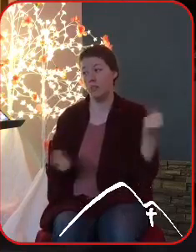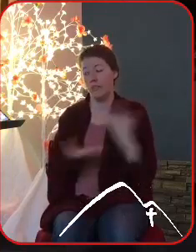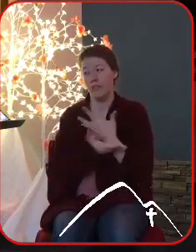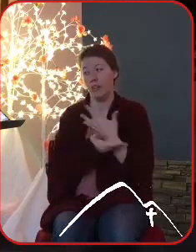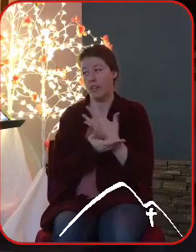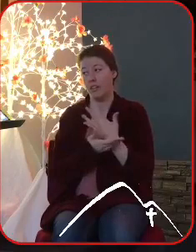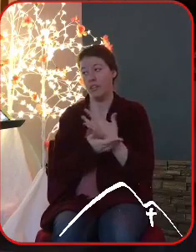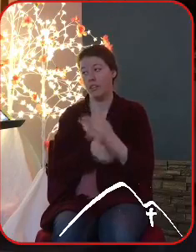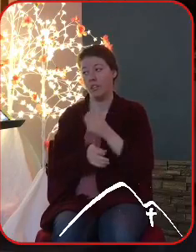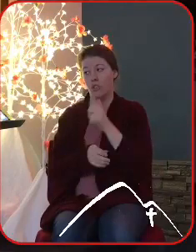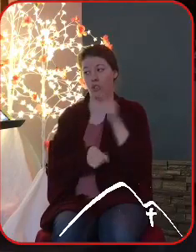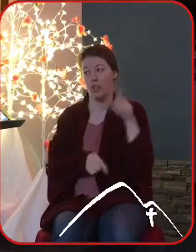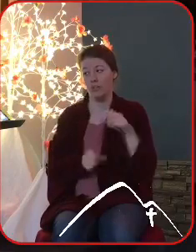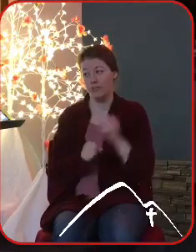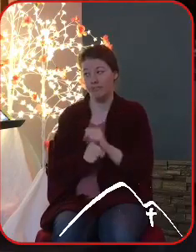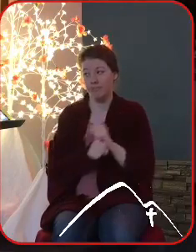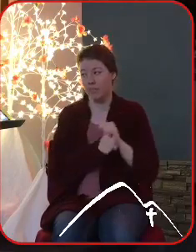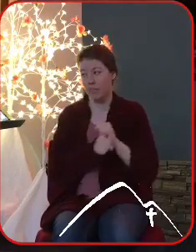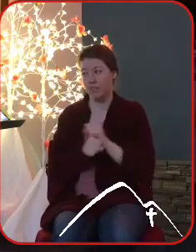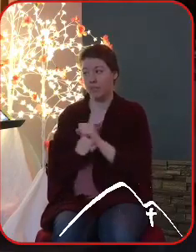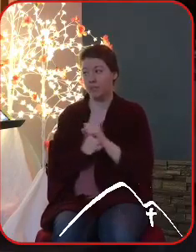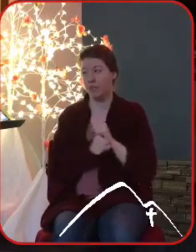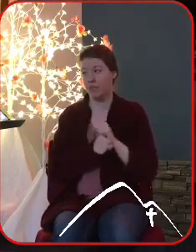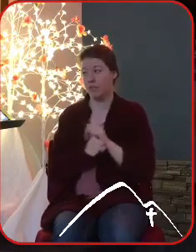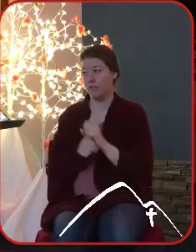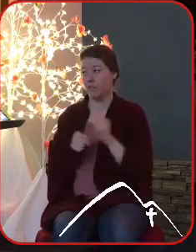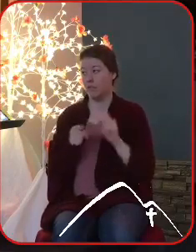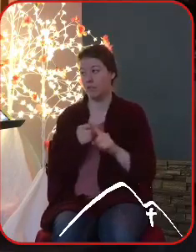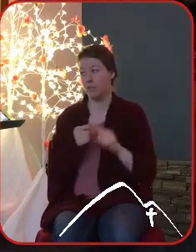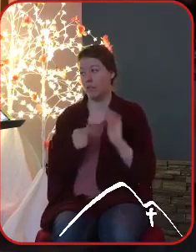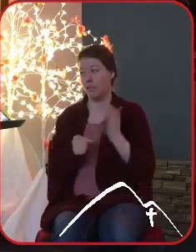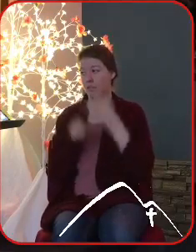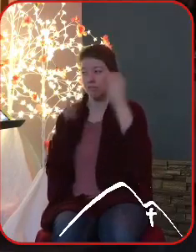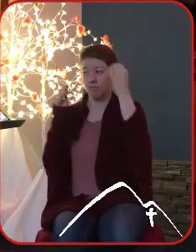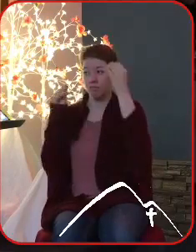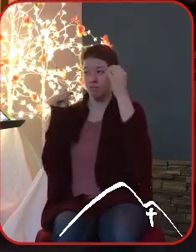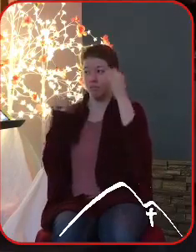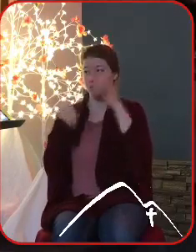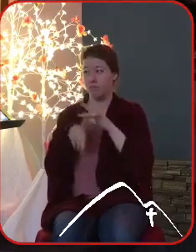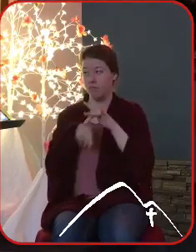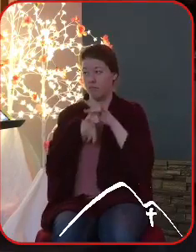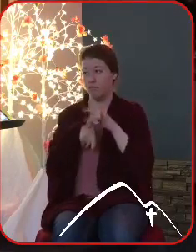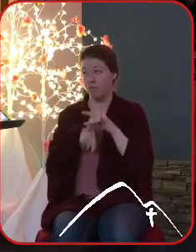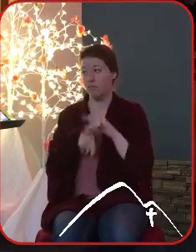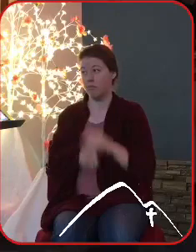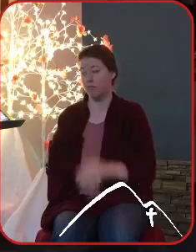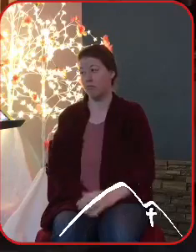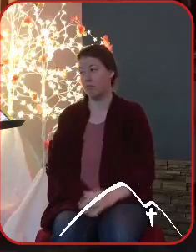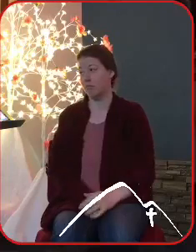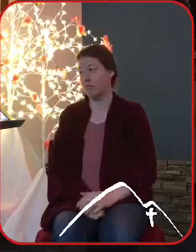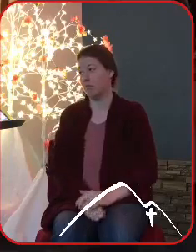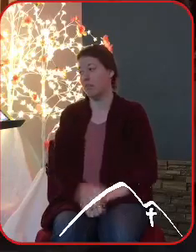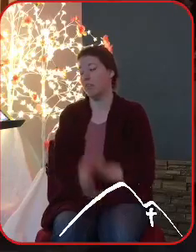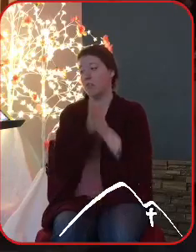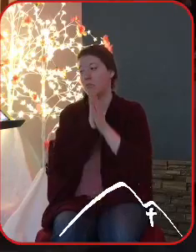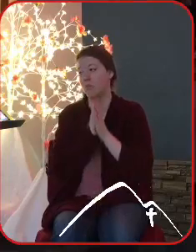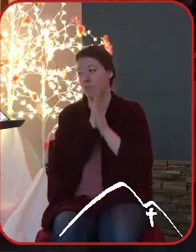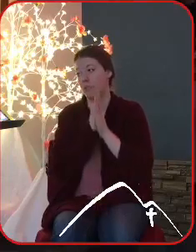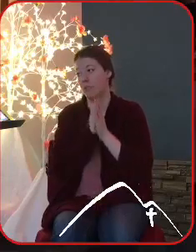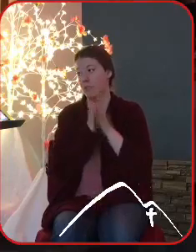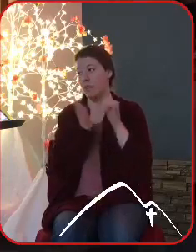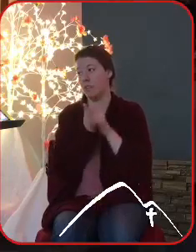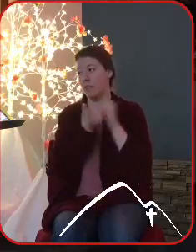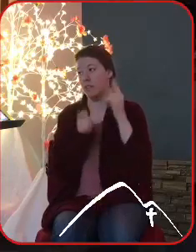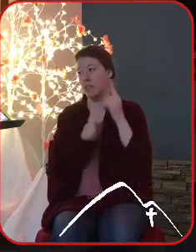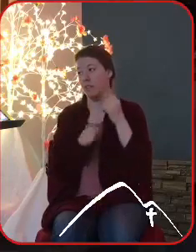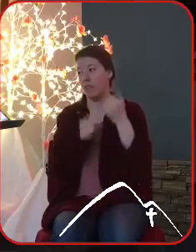to be slaves to our running minds, Lord God. And I just pray that you just break every chain,